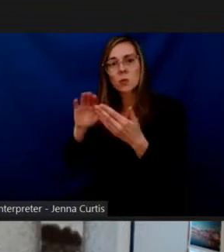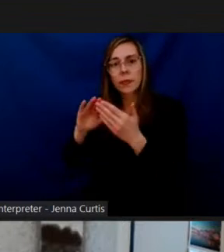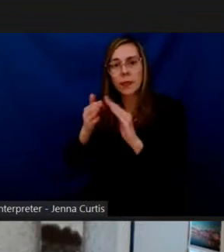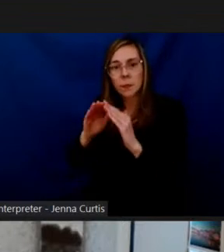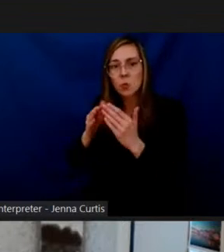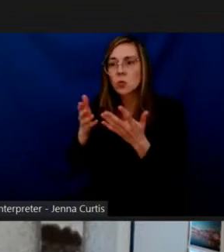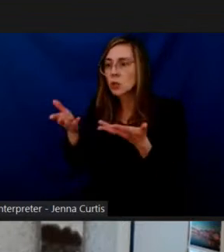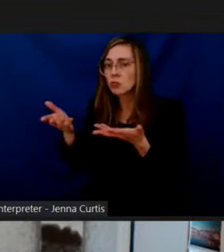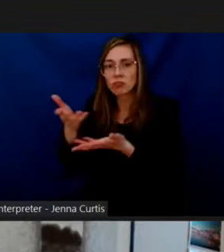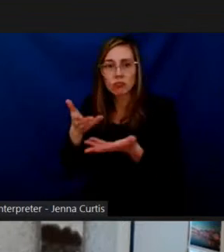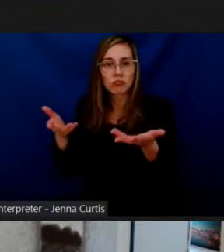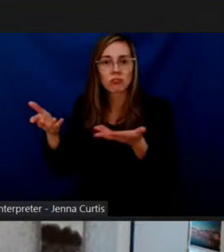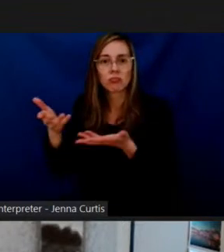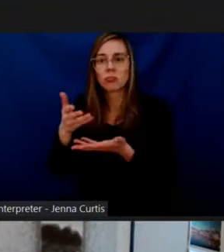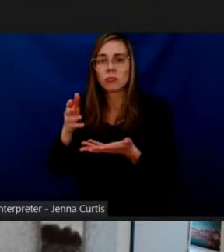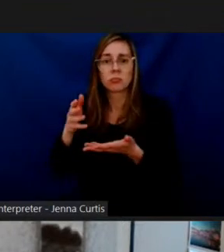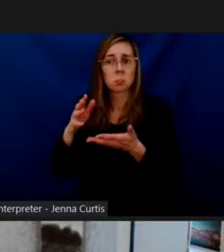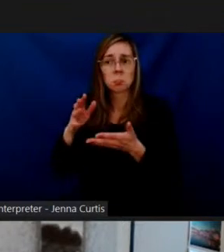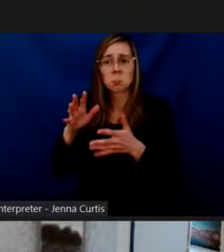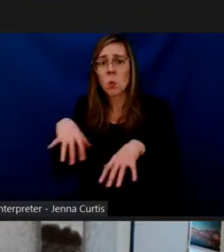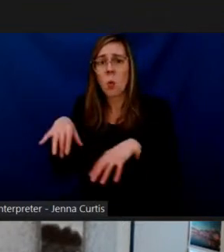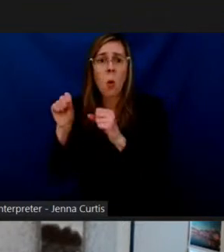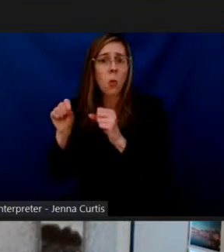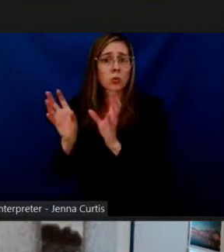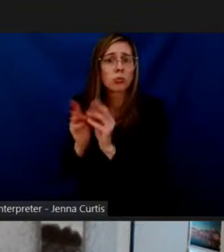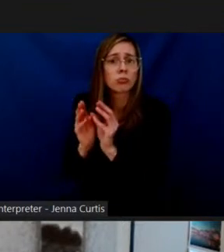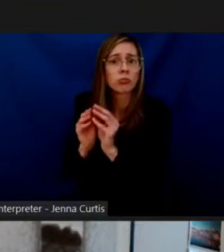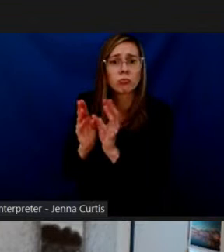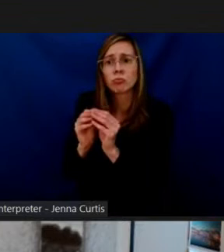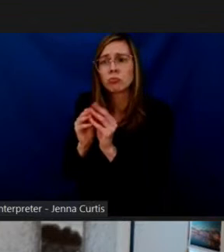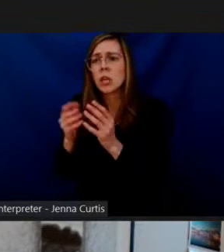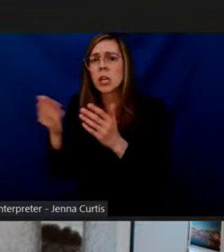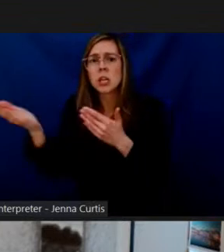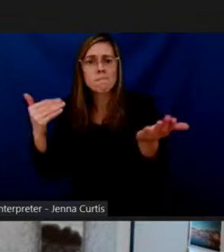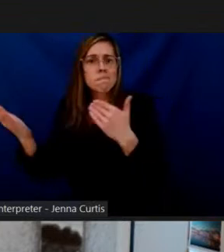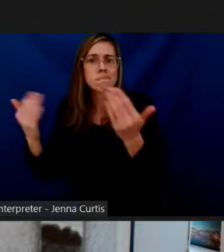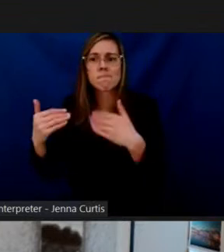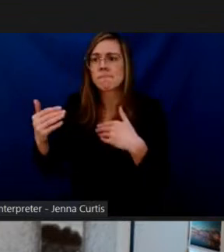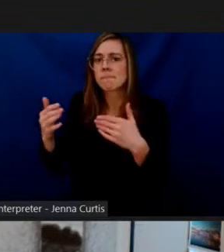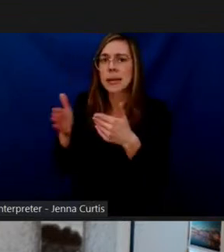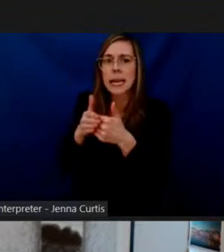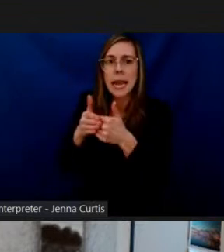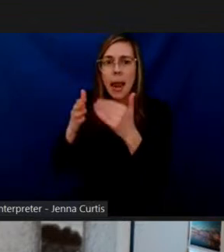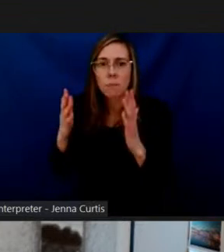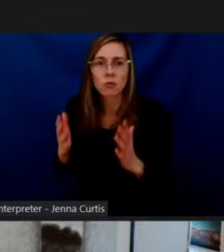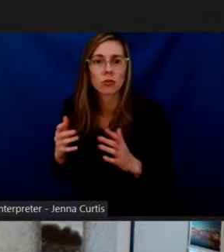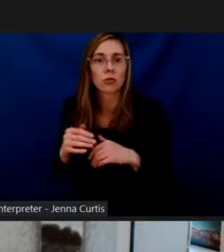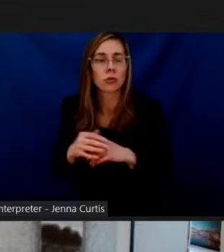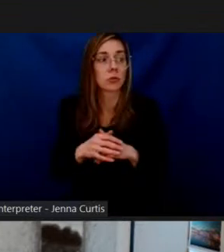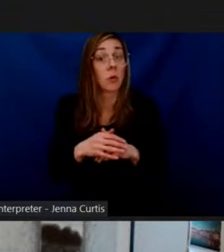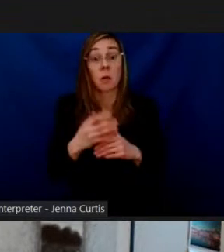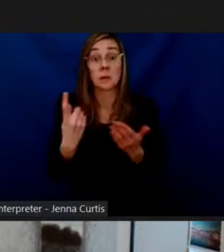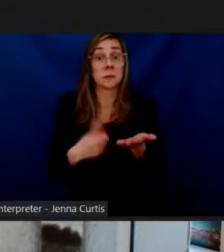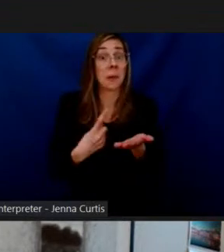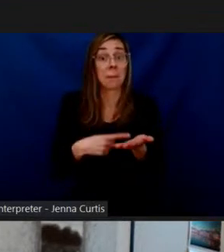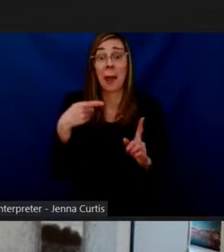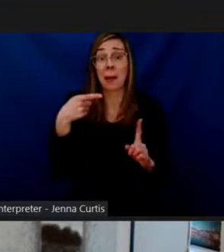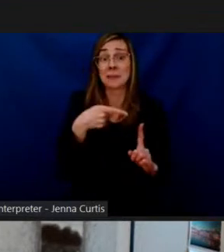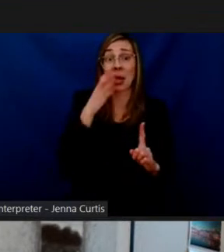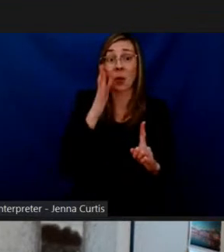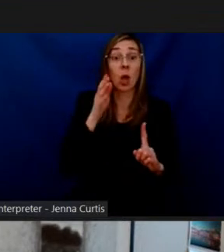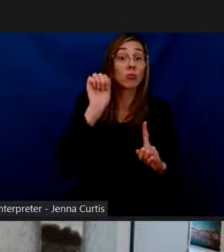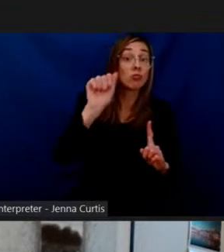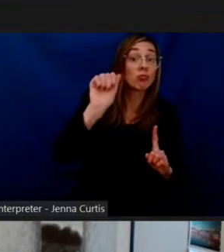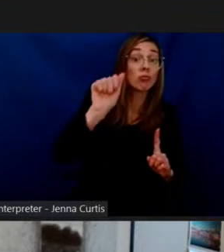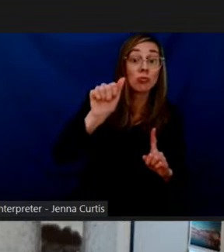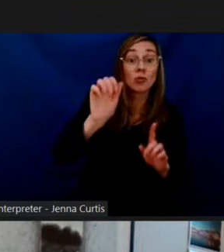having forums to talk to the neighbors, even sometimes going door to door and introducing himself so people can call and say, hey,